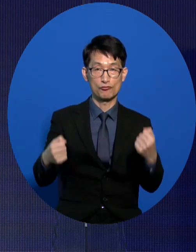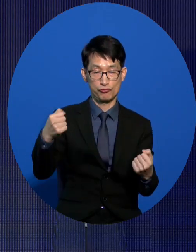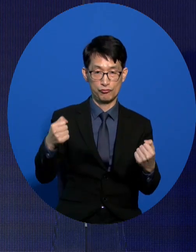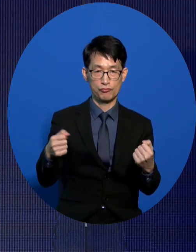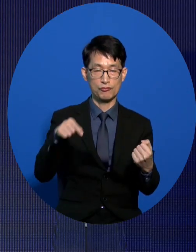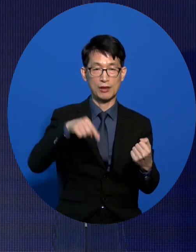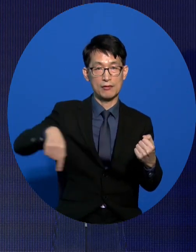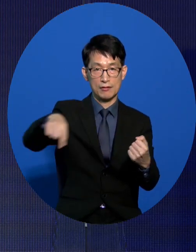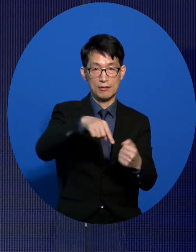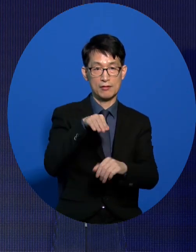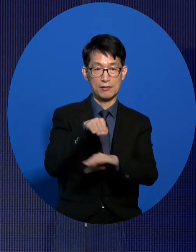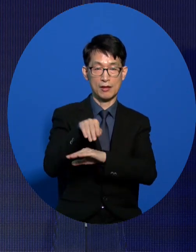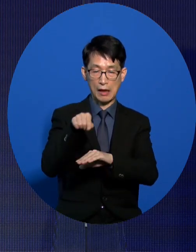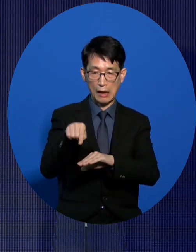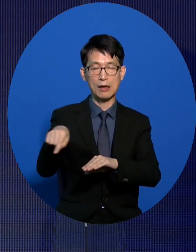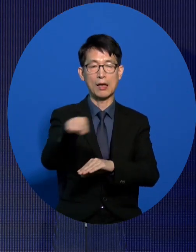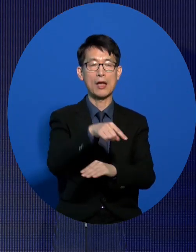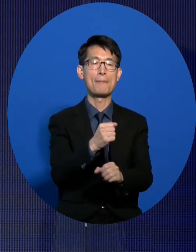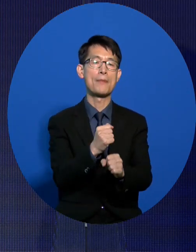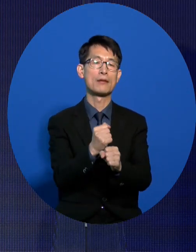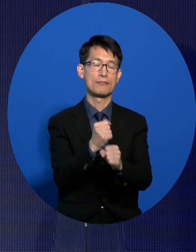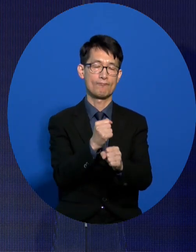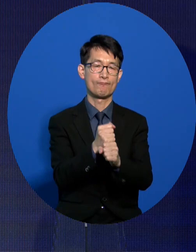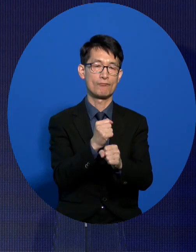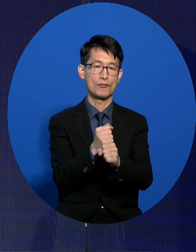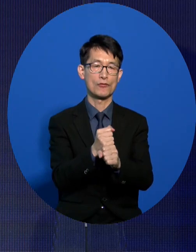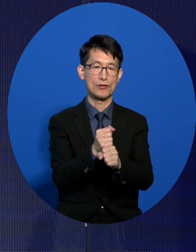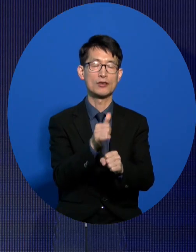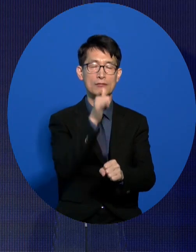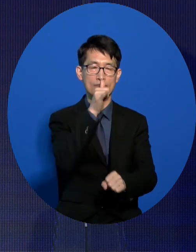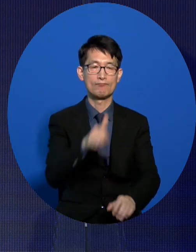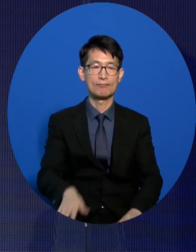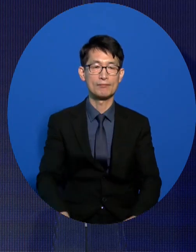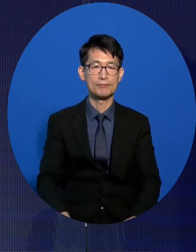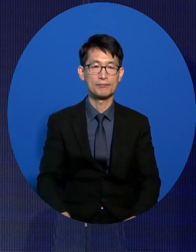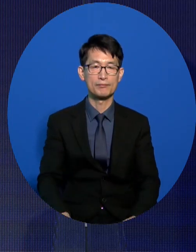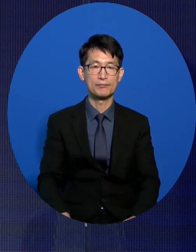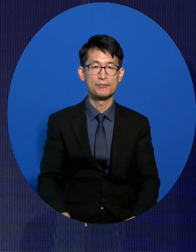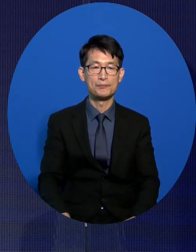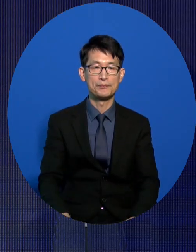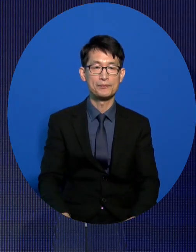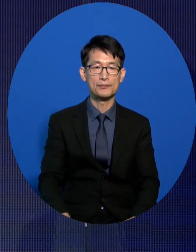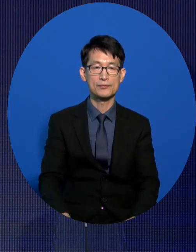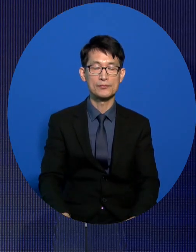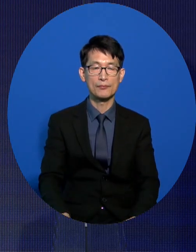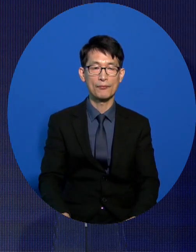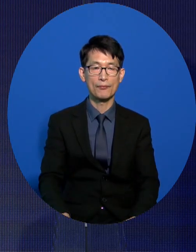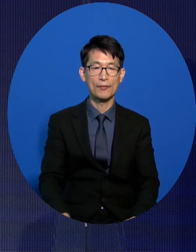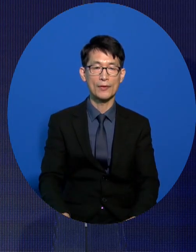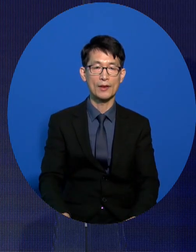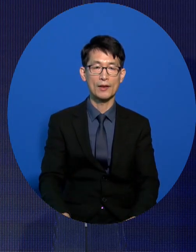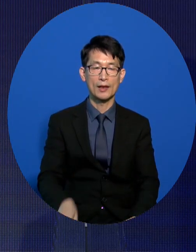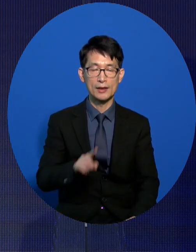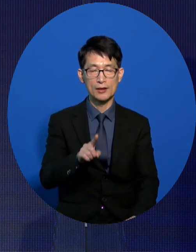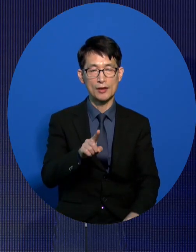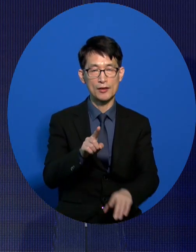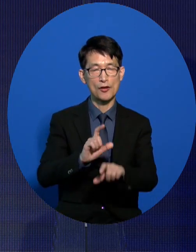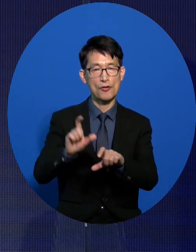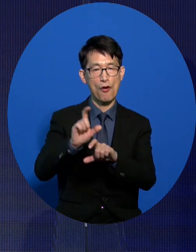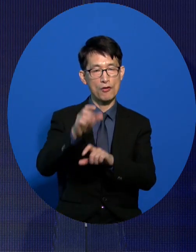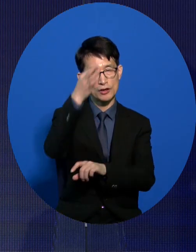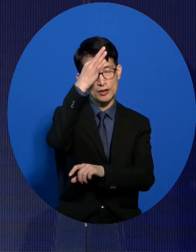type of approach that we utilized. And when we were developing the application, we also took in